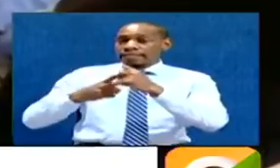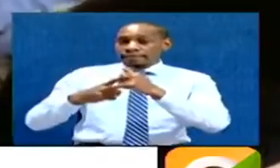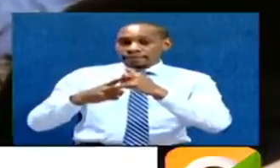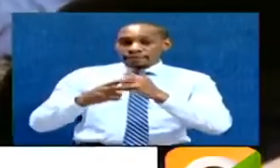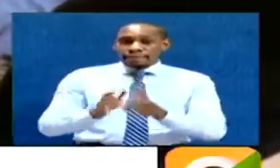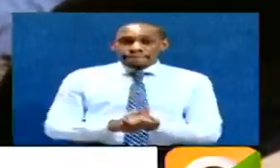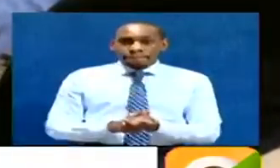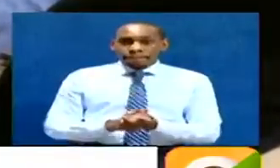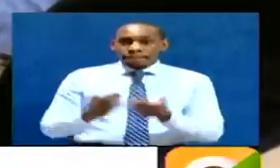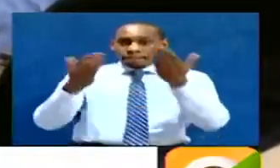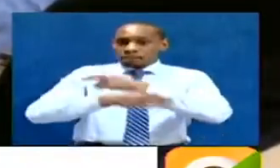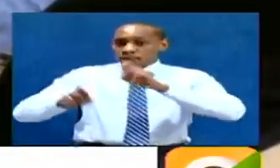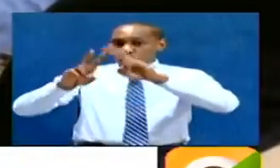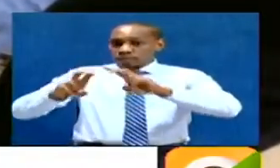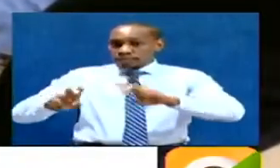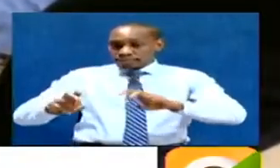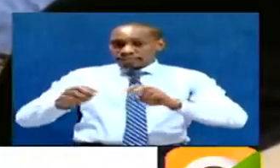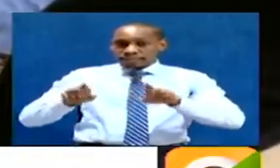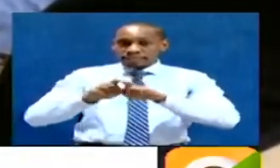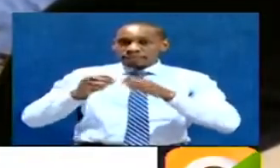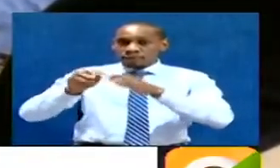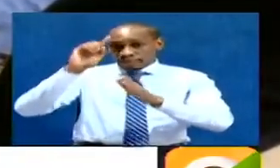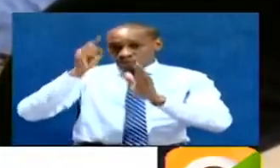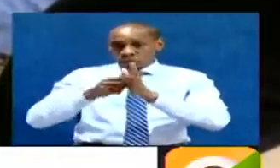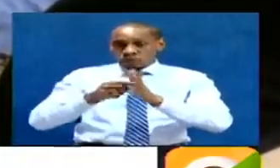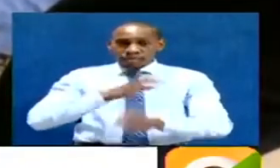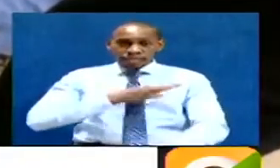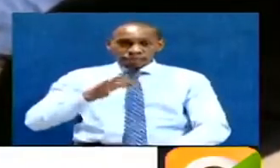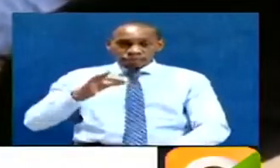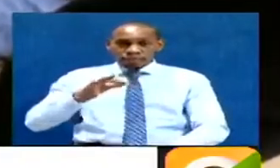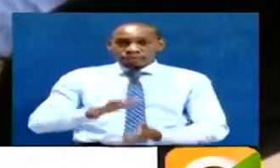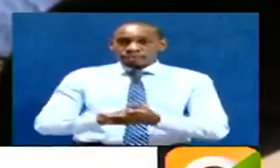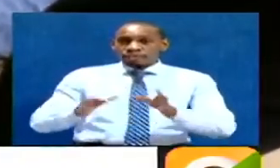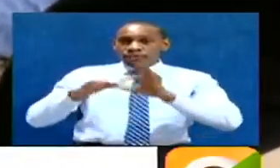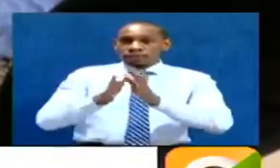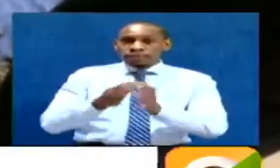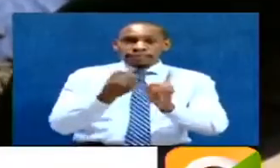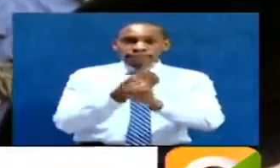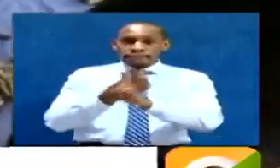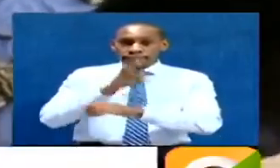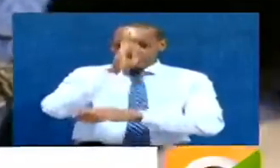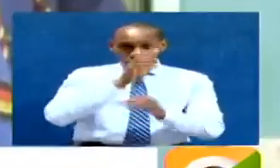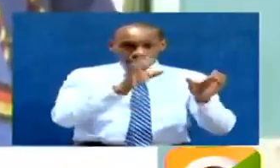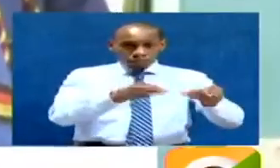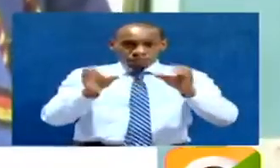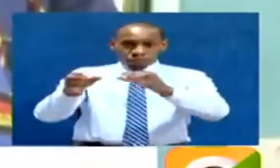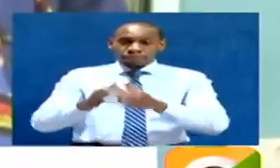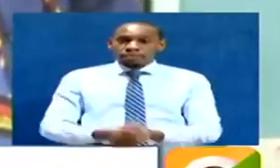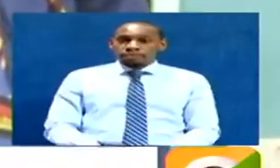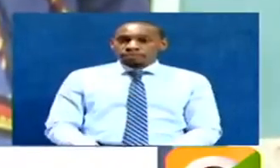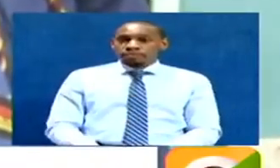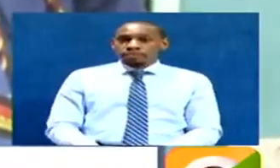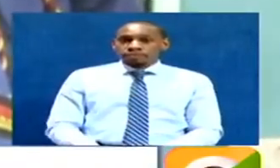197. The night raid at the home also led to the discovery of uniforms belonging to different forces in the country.